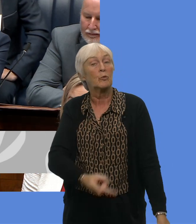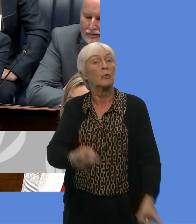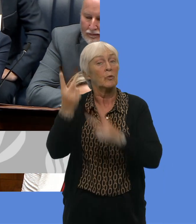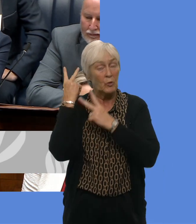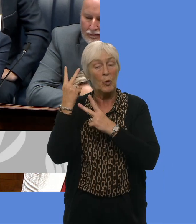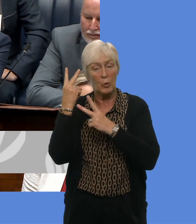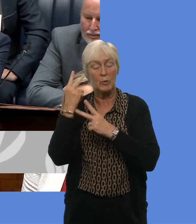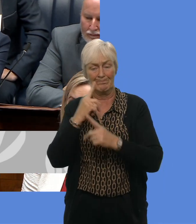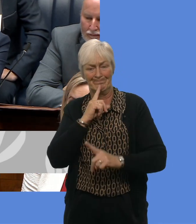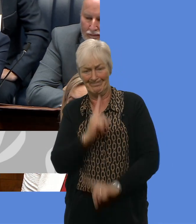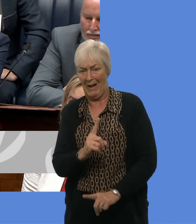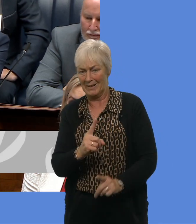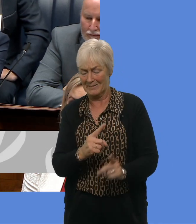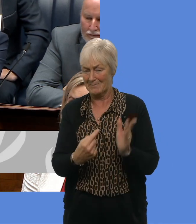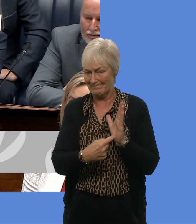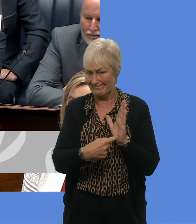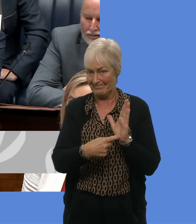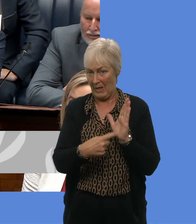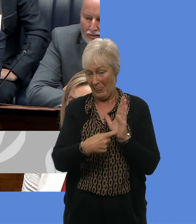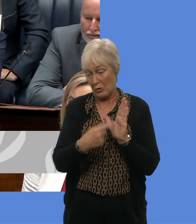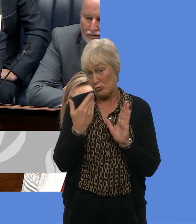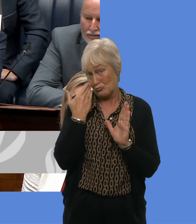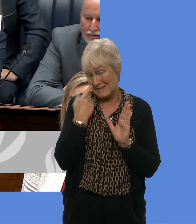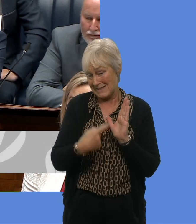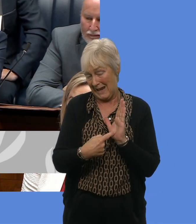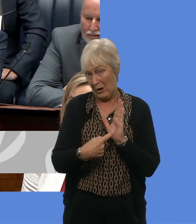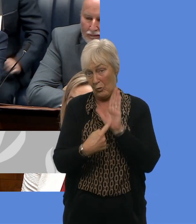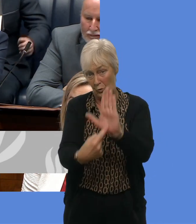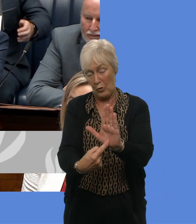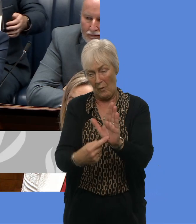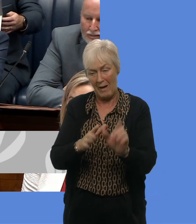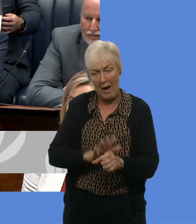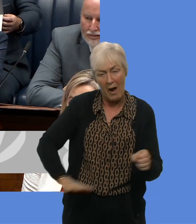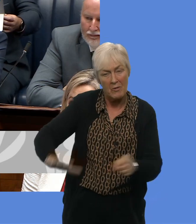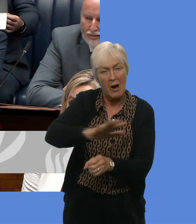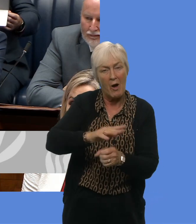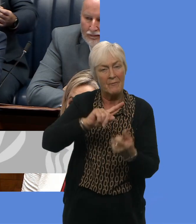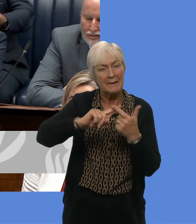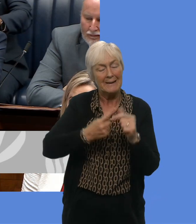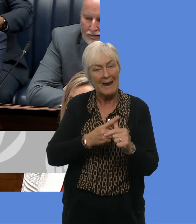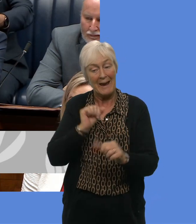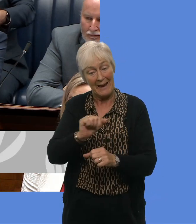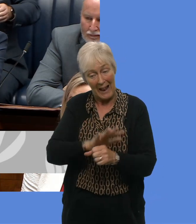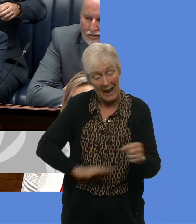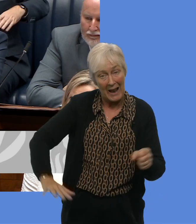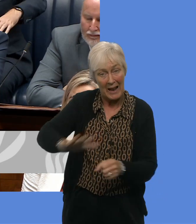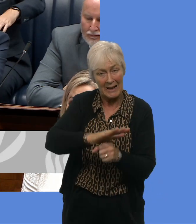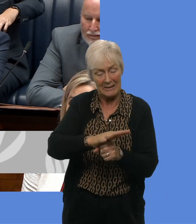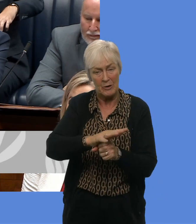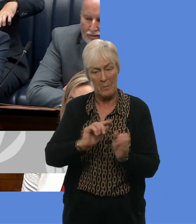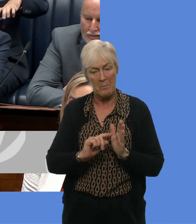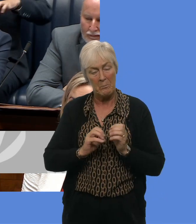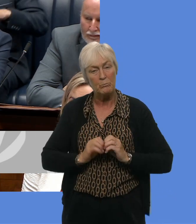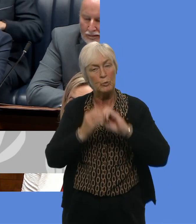also referenced what was then a recent landscape review of the EA, and that landscape review also